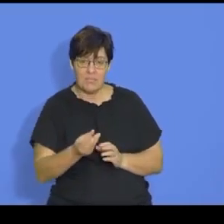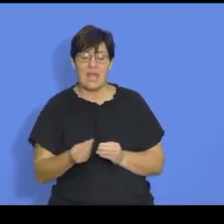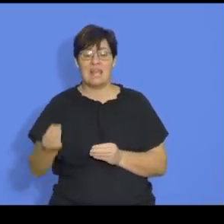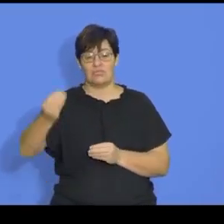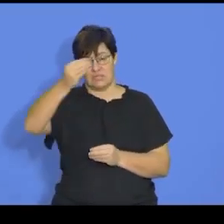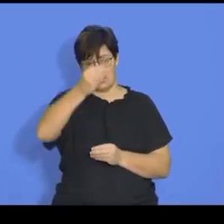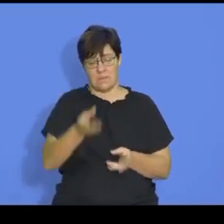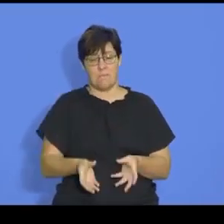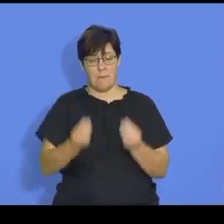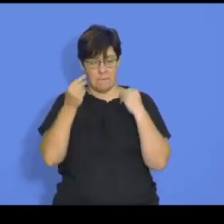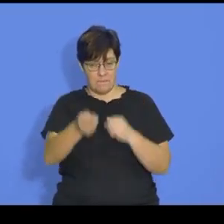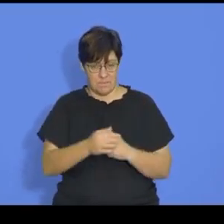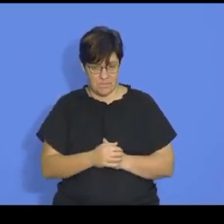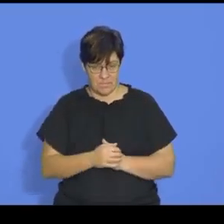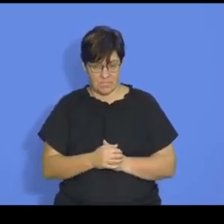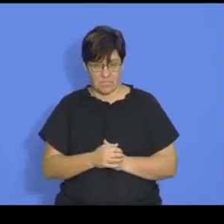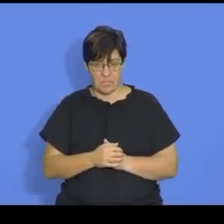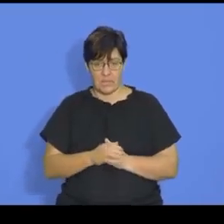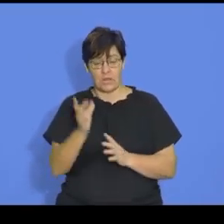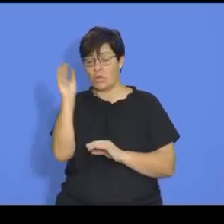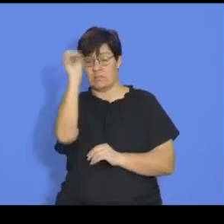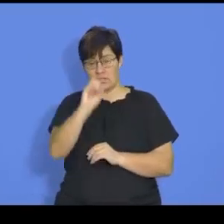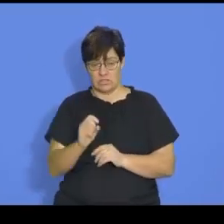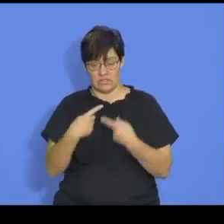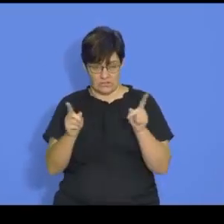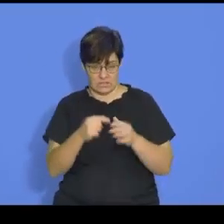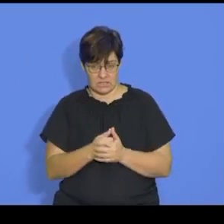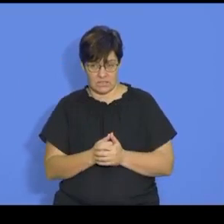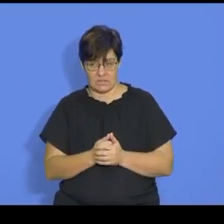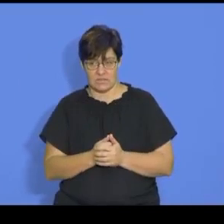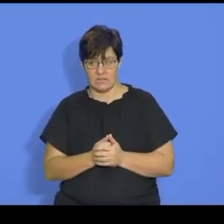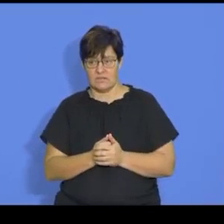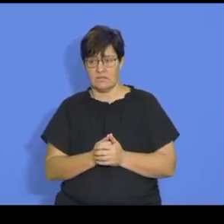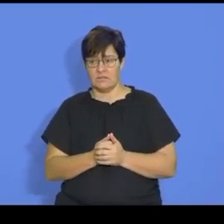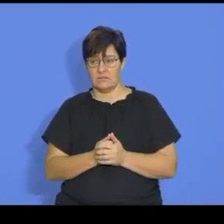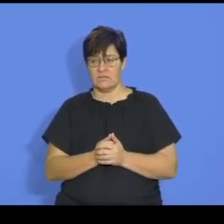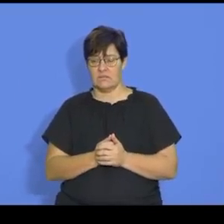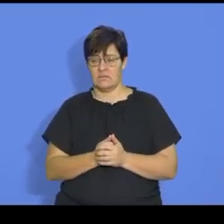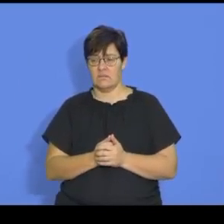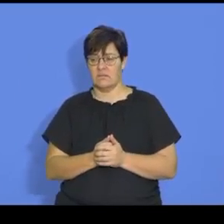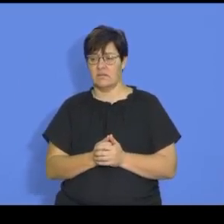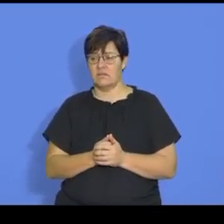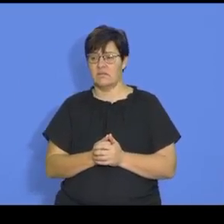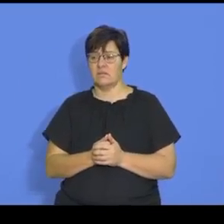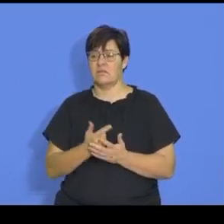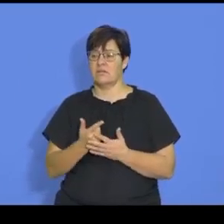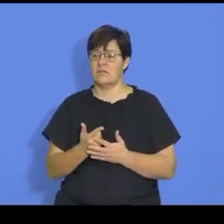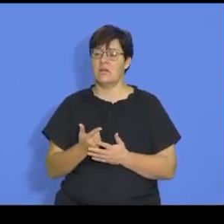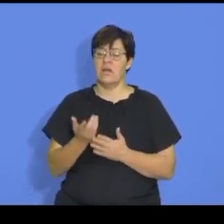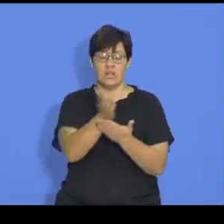we're talking about the interest that is earned, not percentage. It should be interest earned on